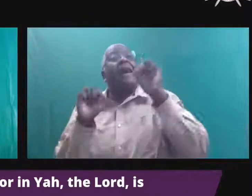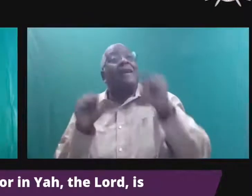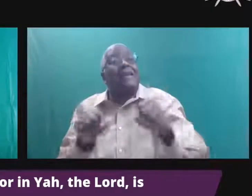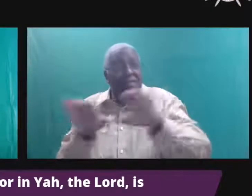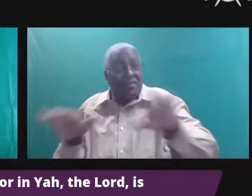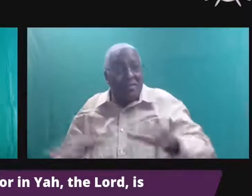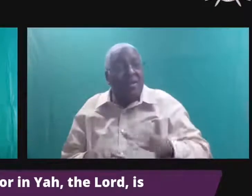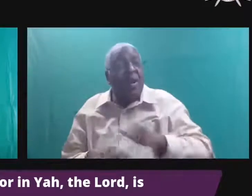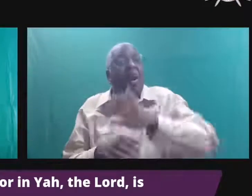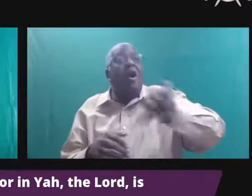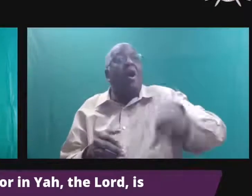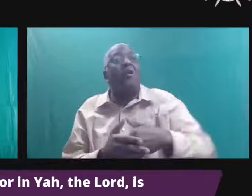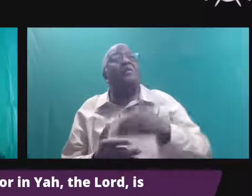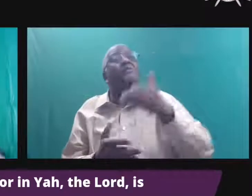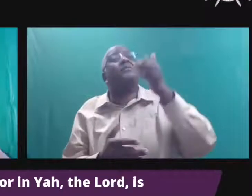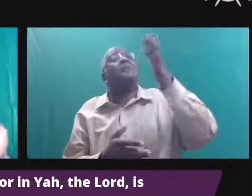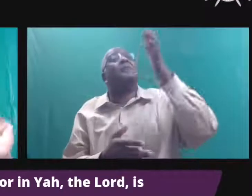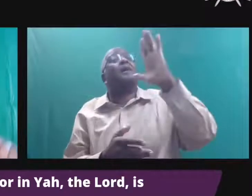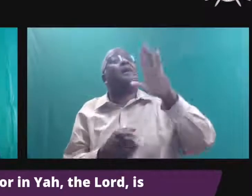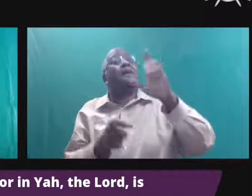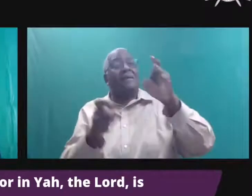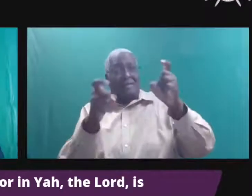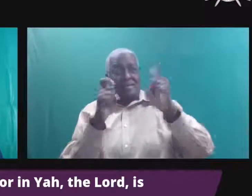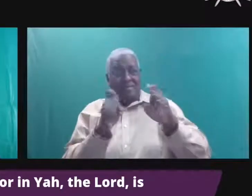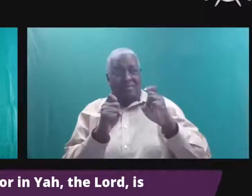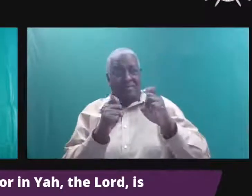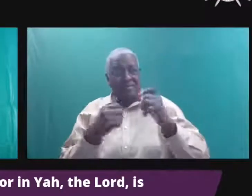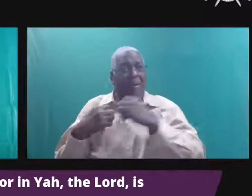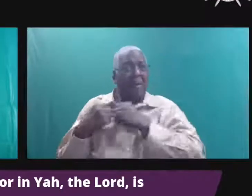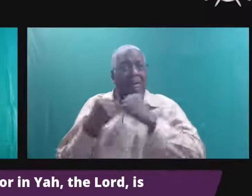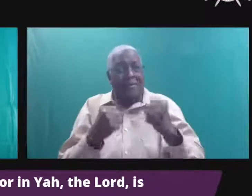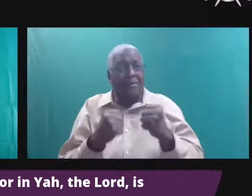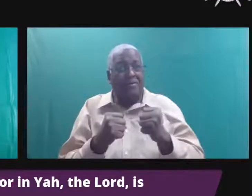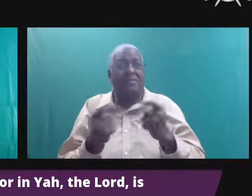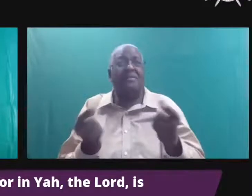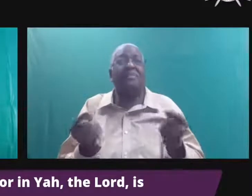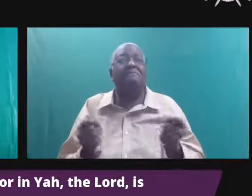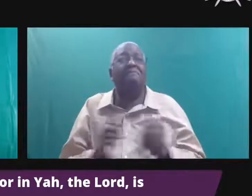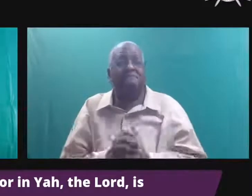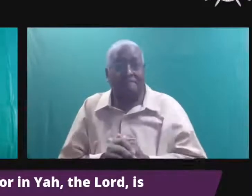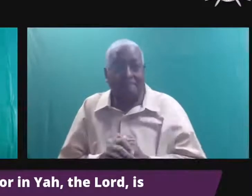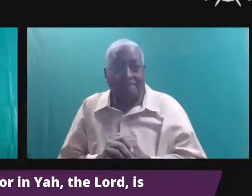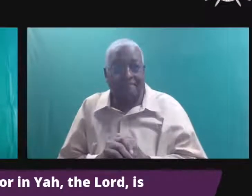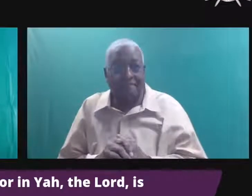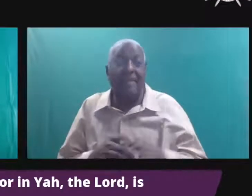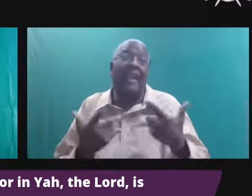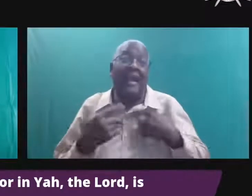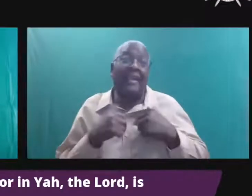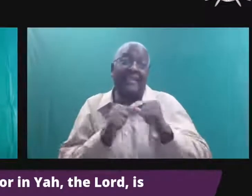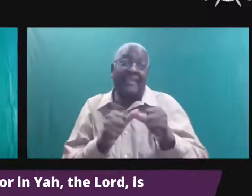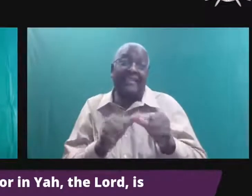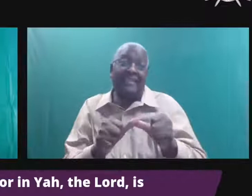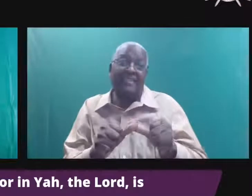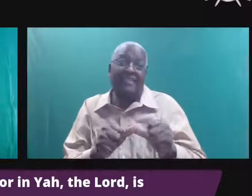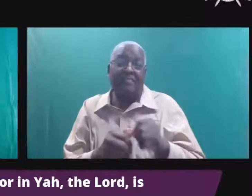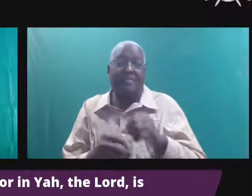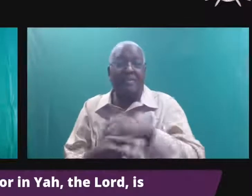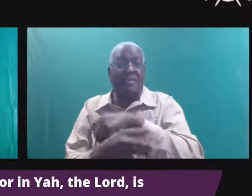God has given me the power to do. Don't let my weakness fool you. Okay, I got to keep going. I got to keep going. Here's number five.